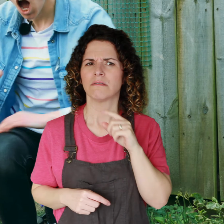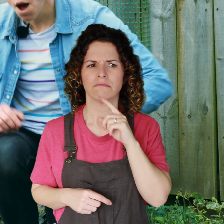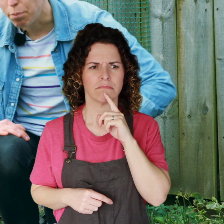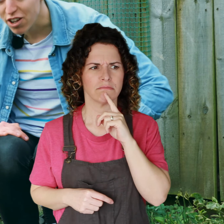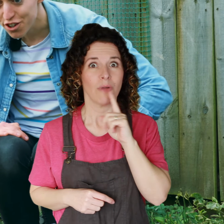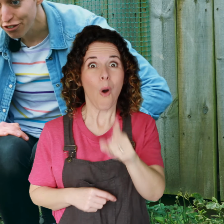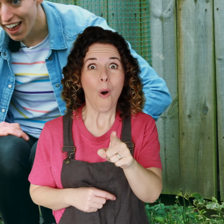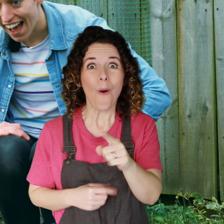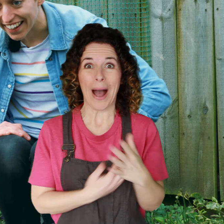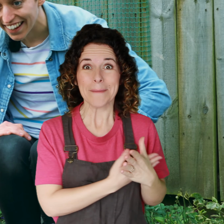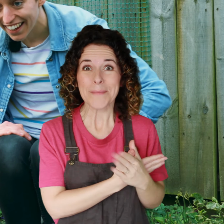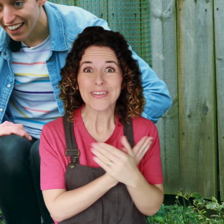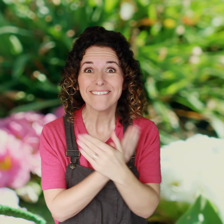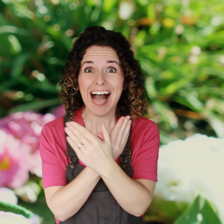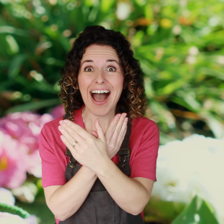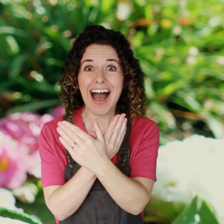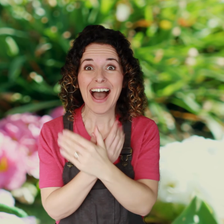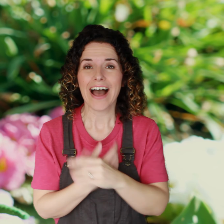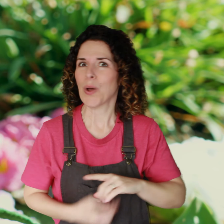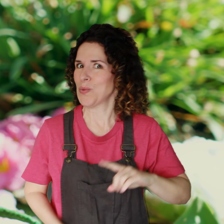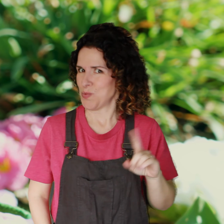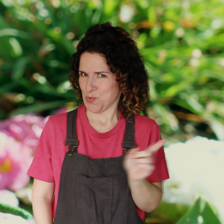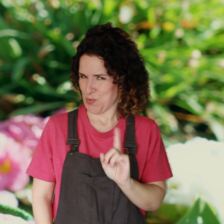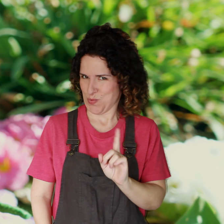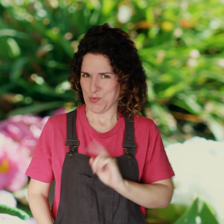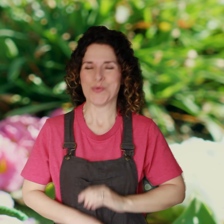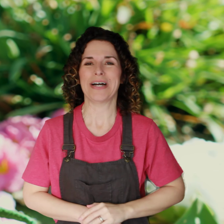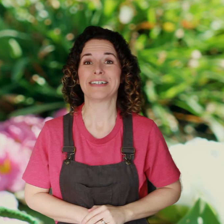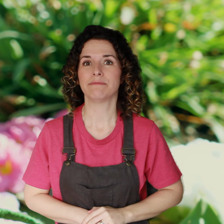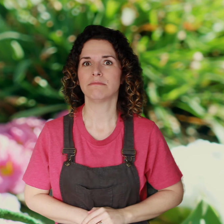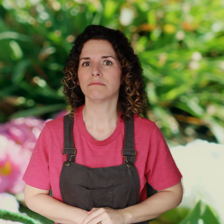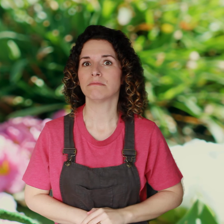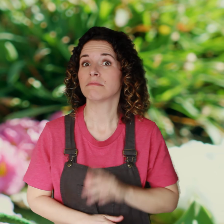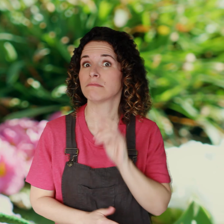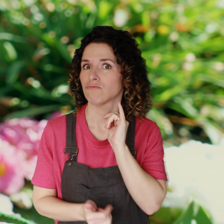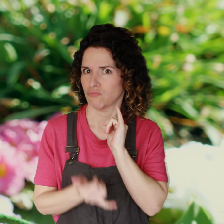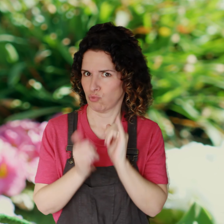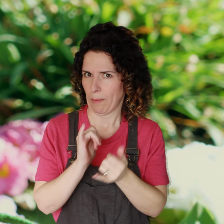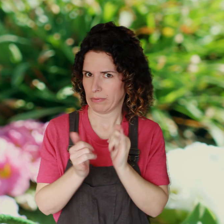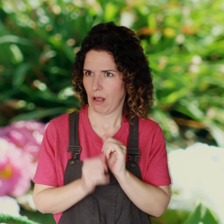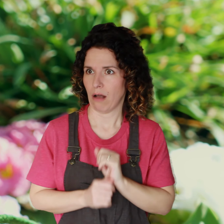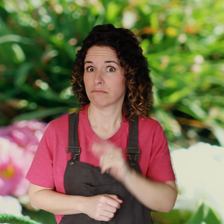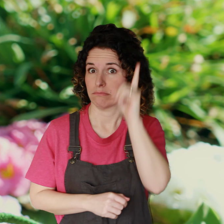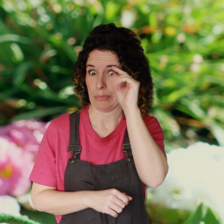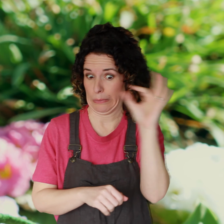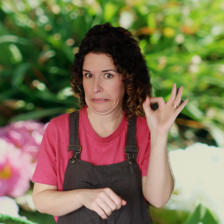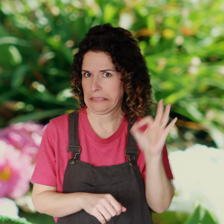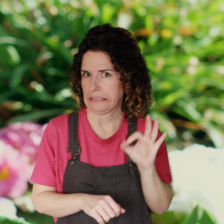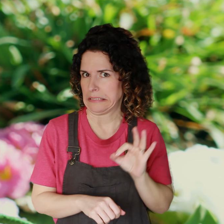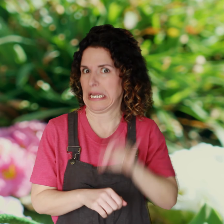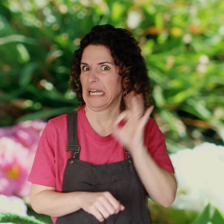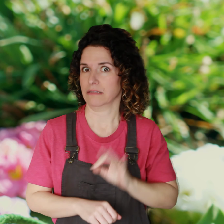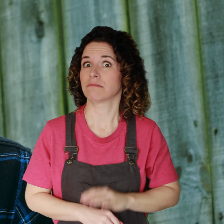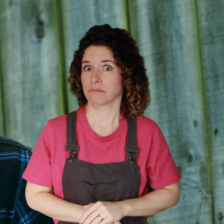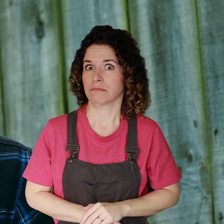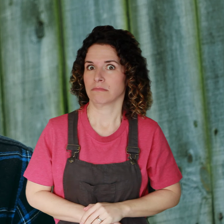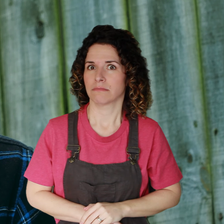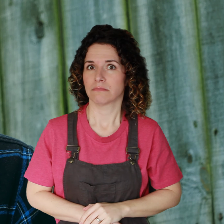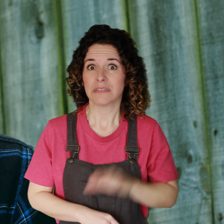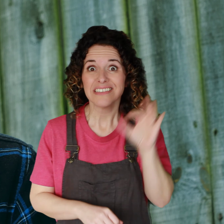A butterfly? No. Sometimes it has a sting in its tail.